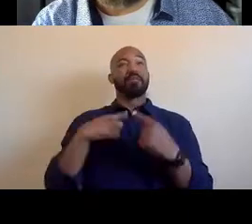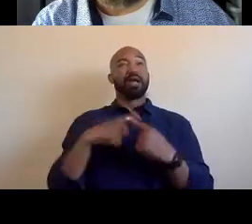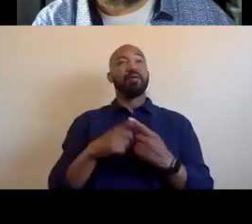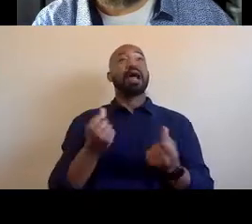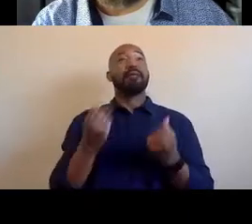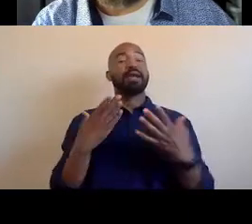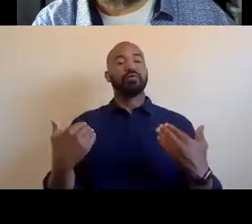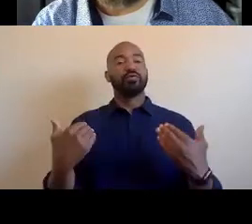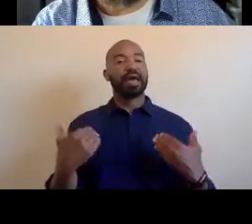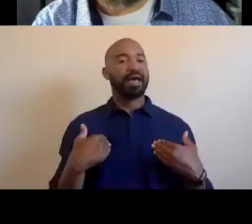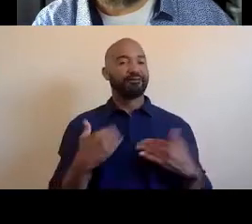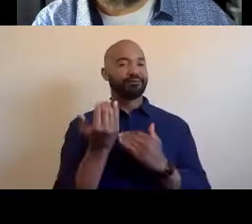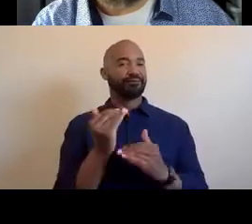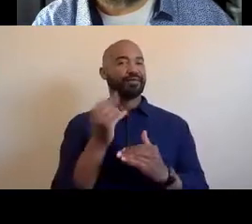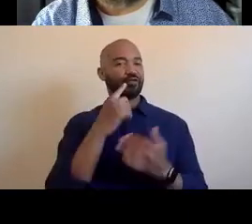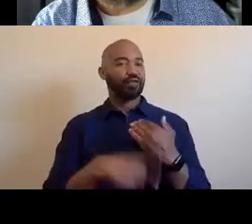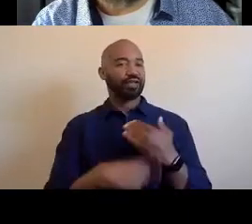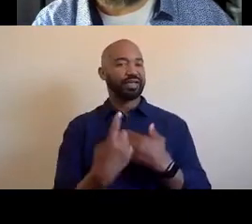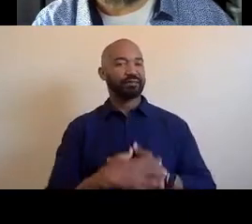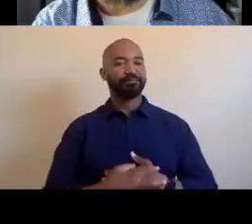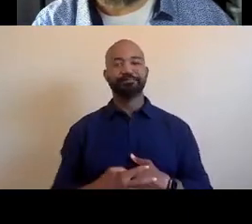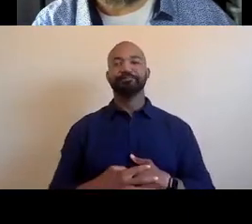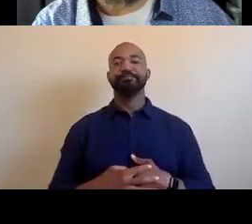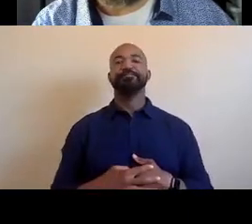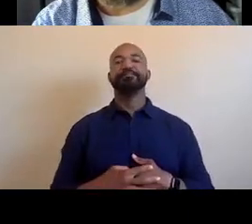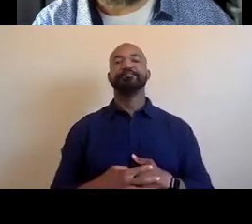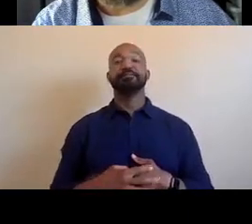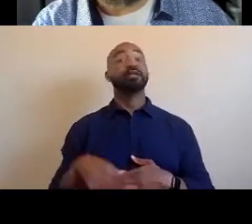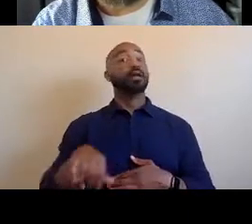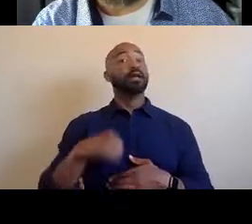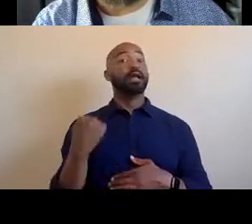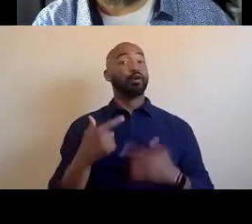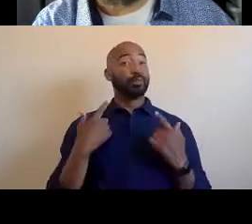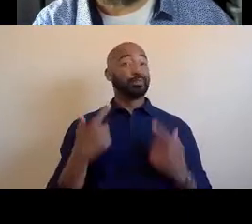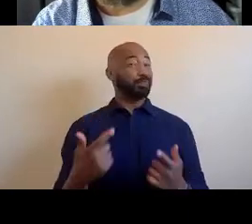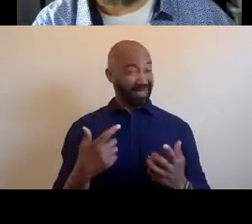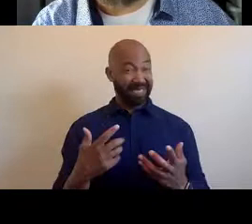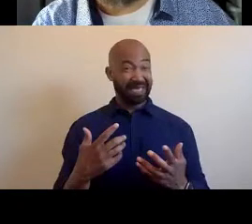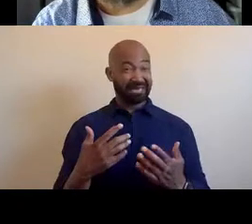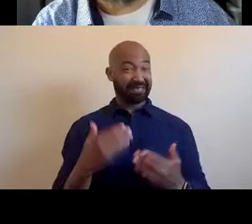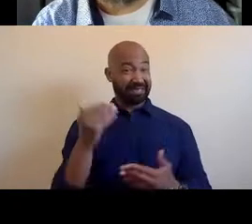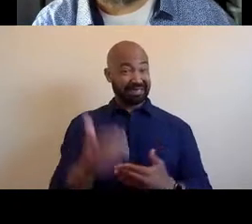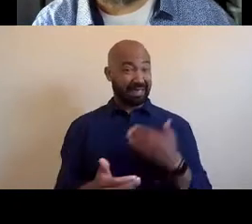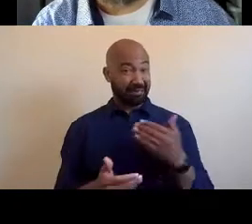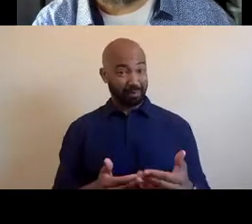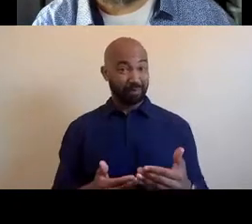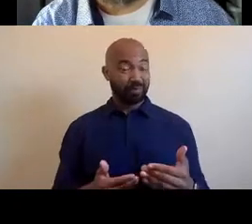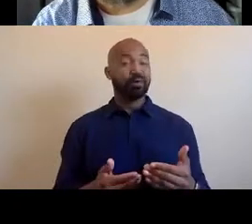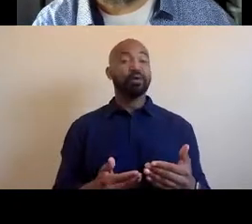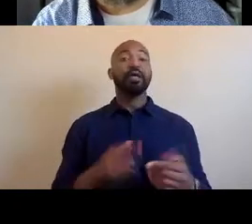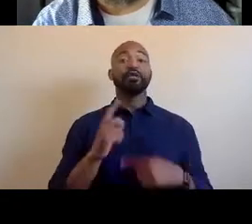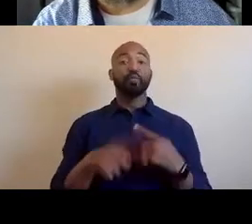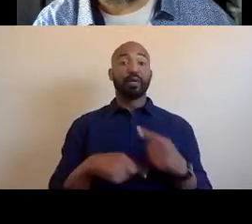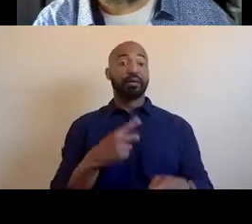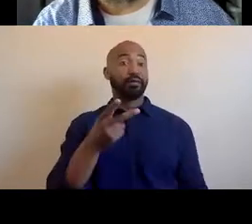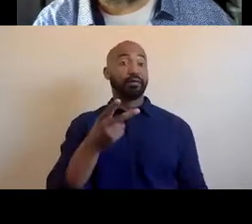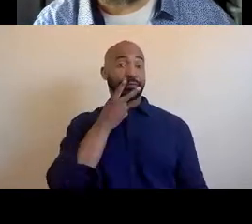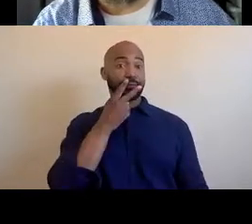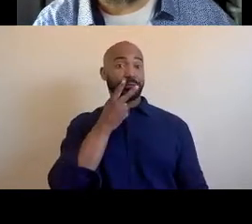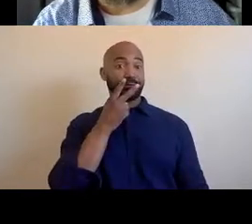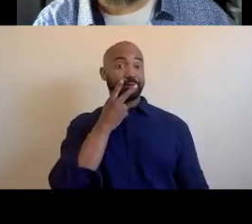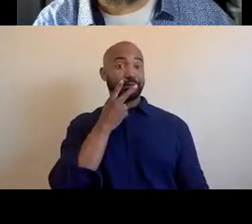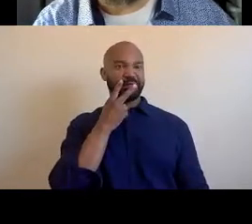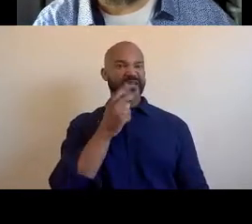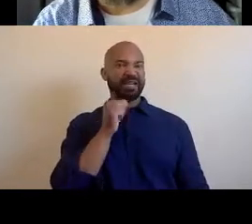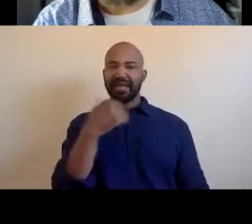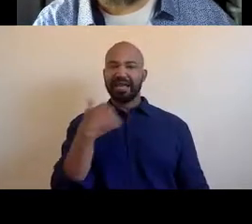A big step would be to just not have them in your home. So that can cause some problems, especially during our safer at home orders.